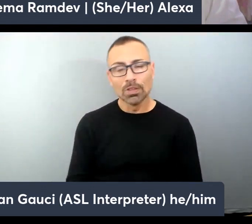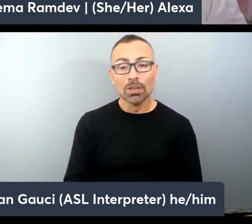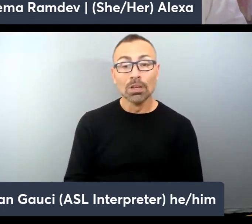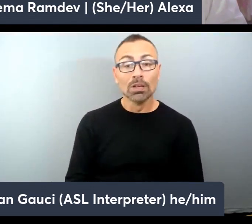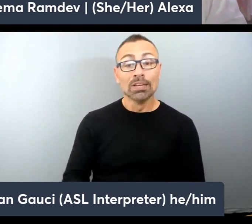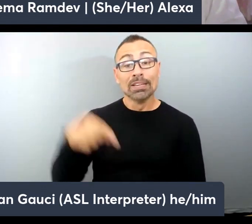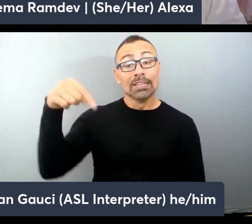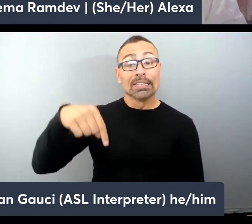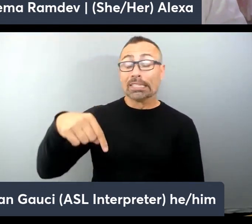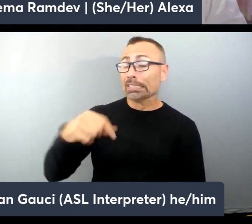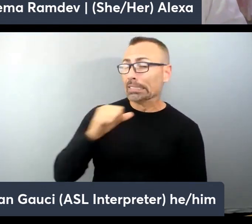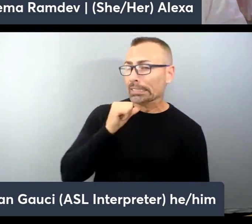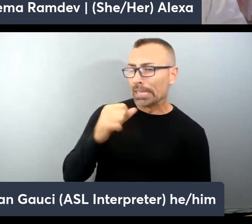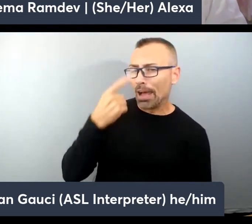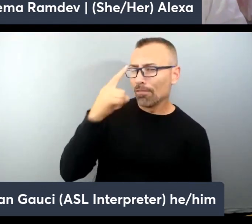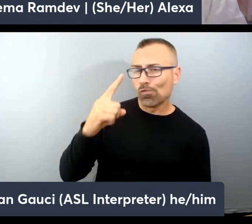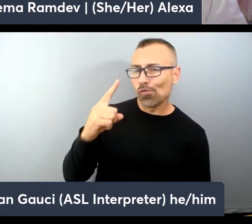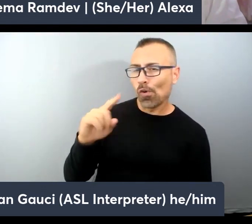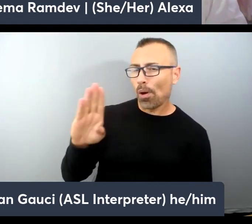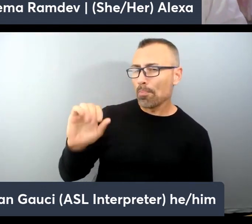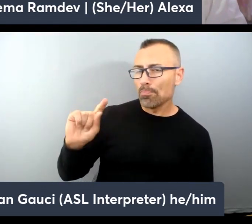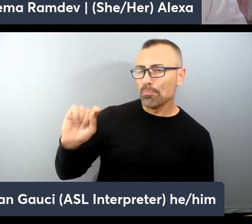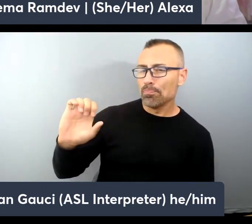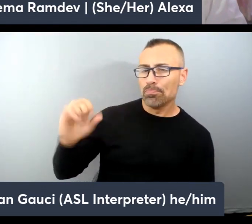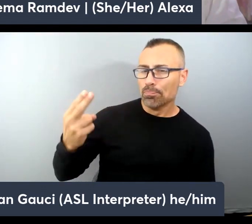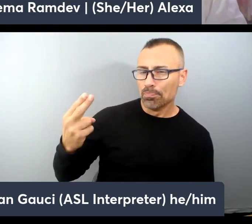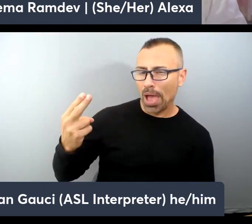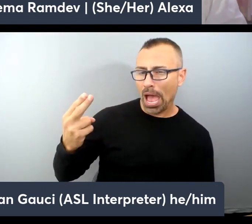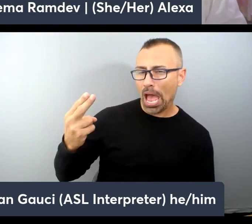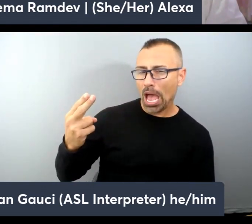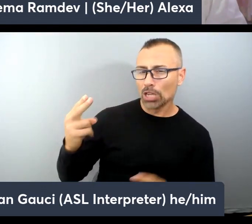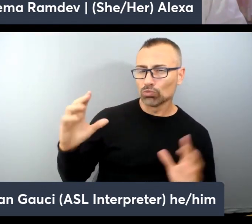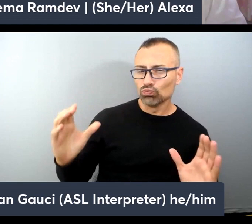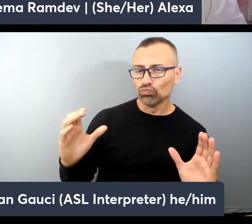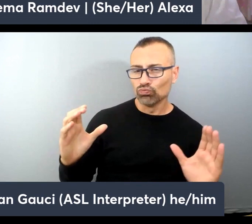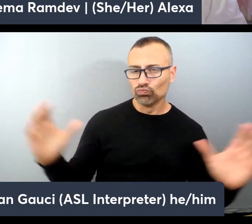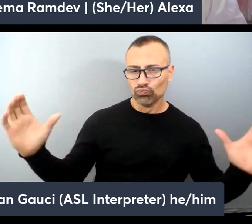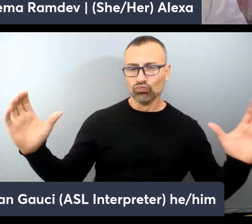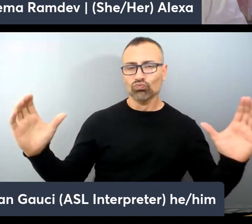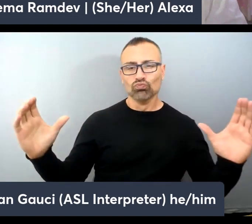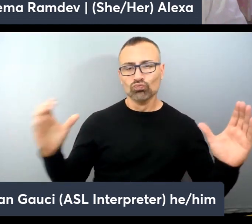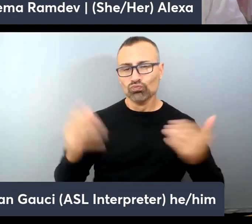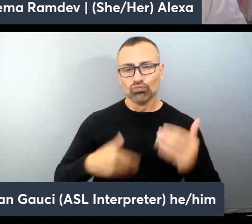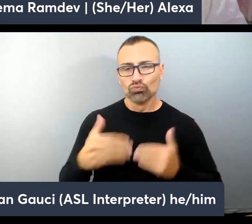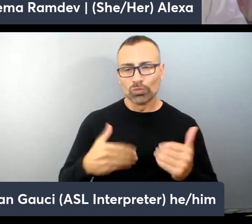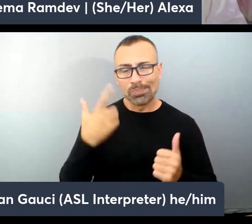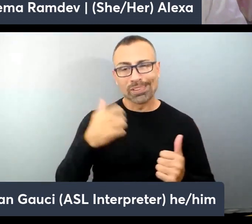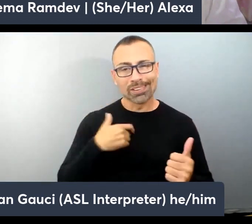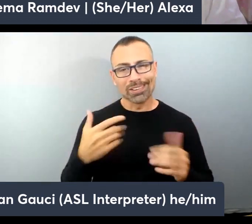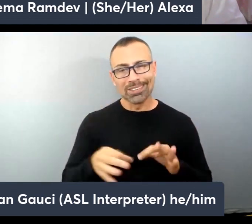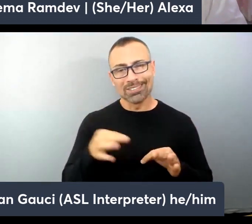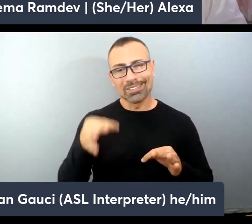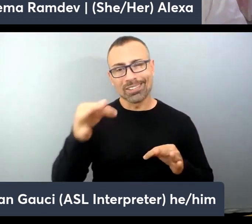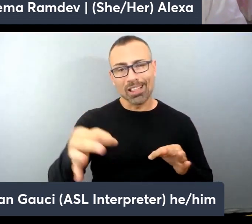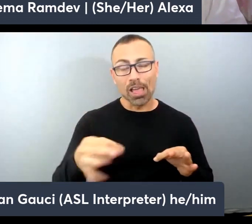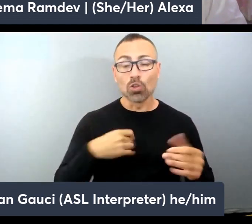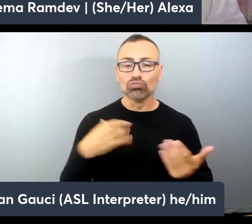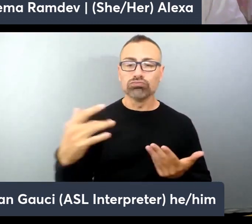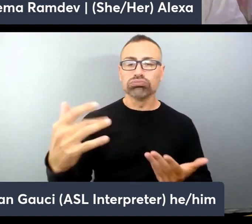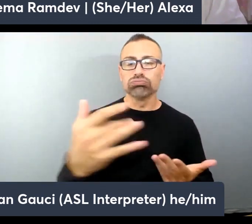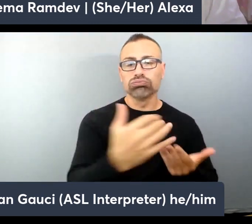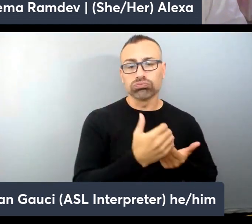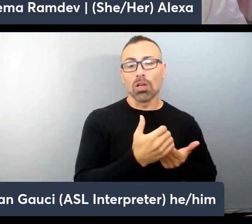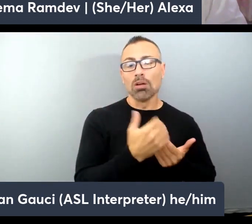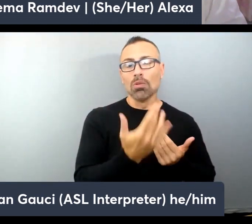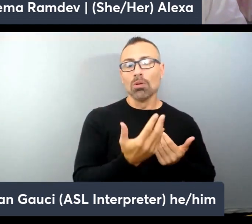suitable for batch processing mode, where there are much larger delays between the time the data is collected for processing and